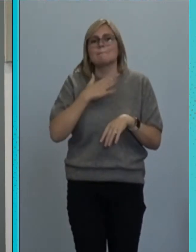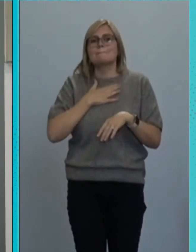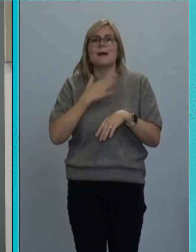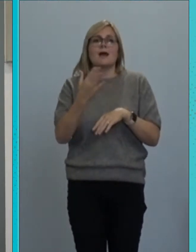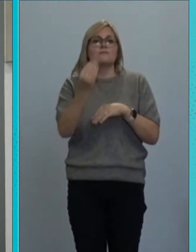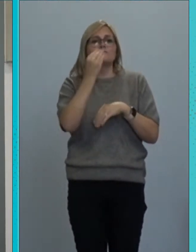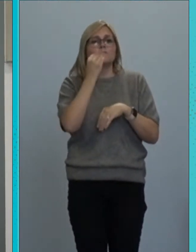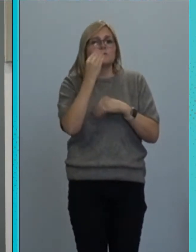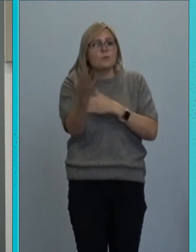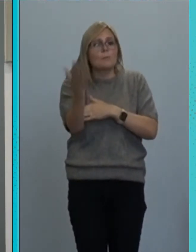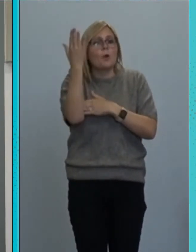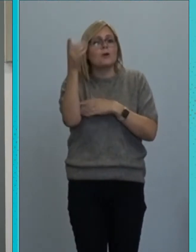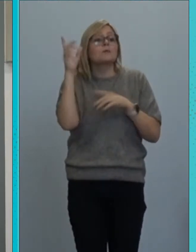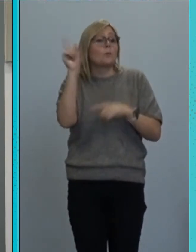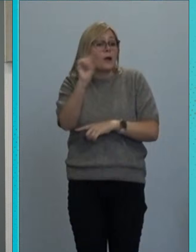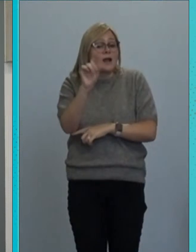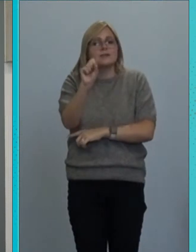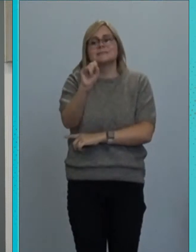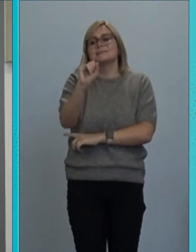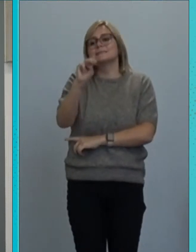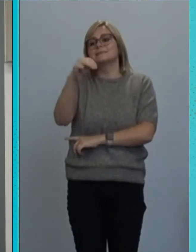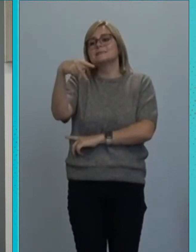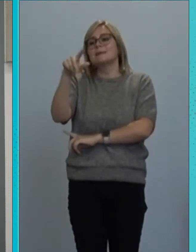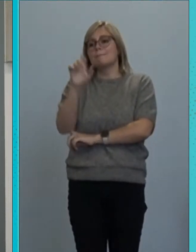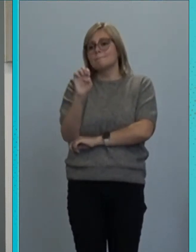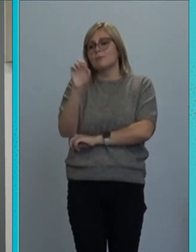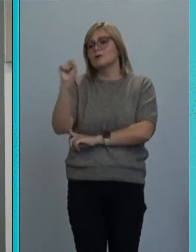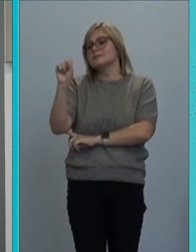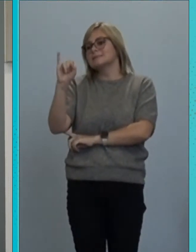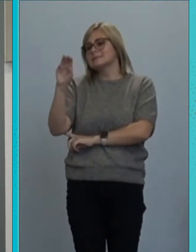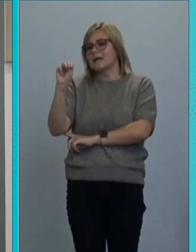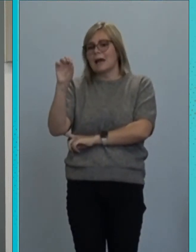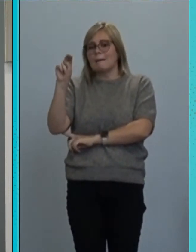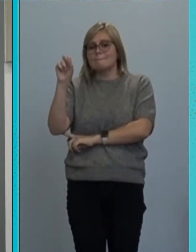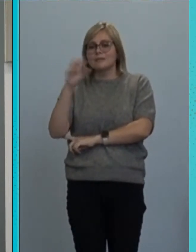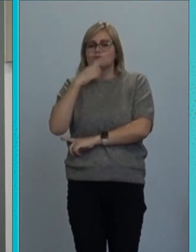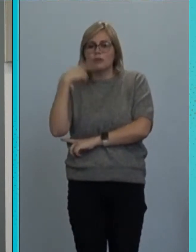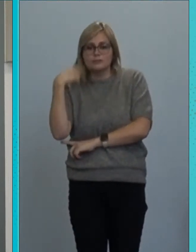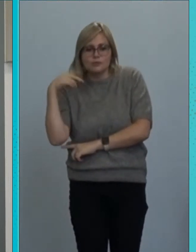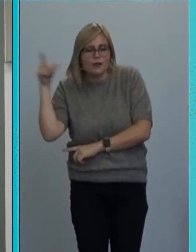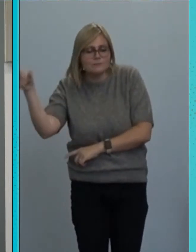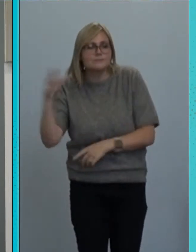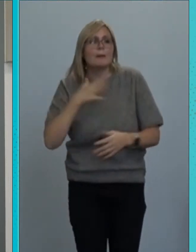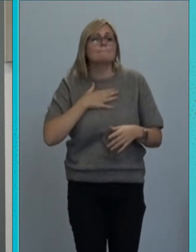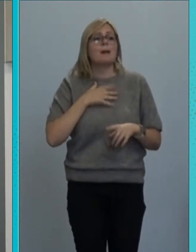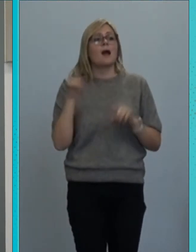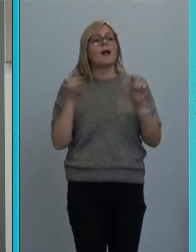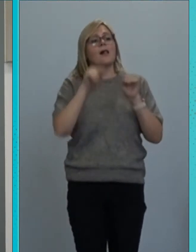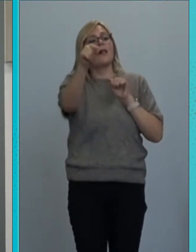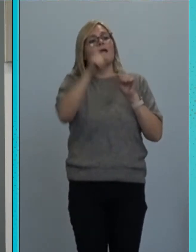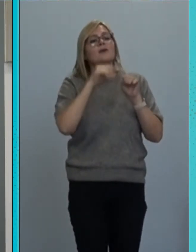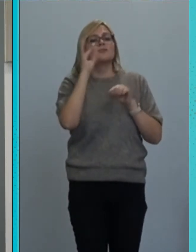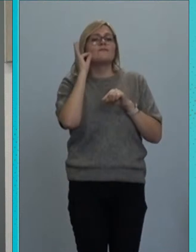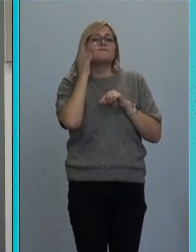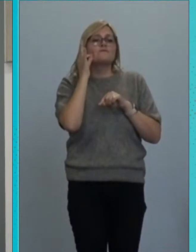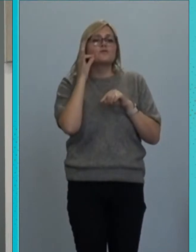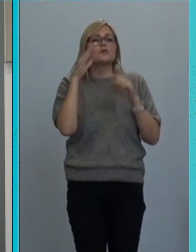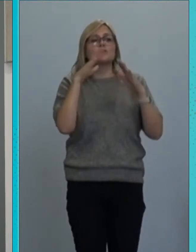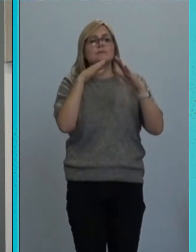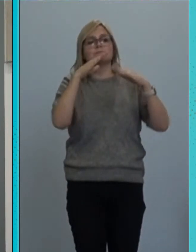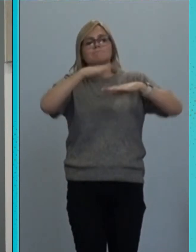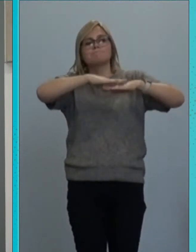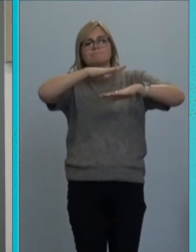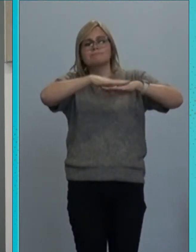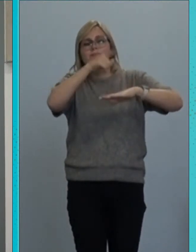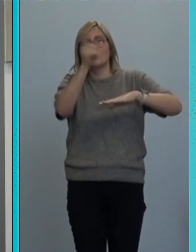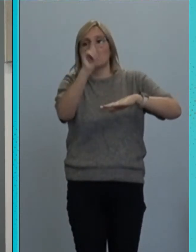breakfasts at Simple Simon's, my trip to the fruit stand on the edge of the orange groves where